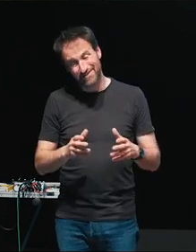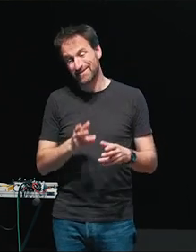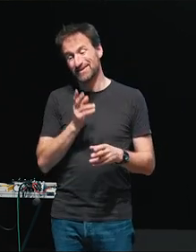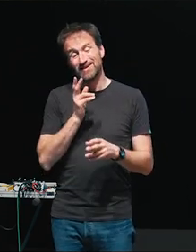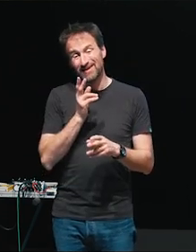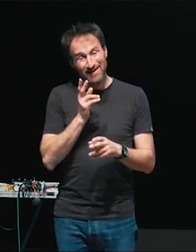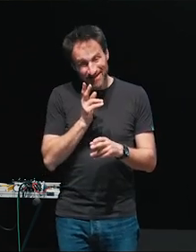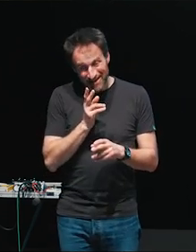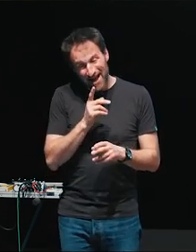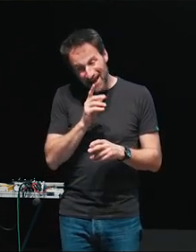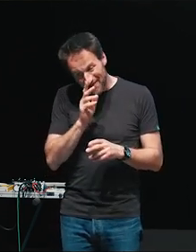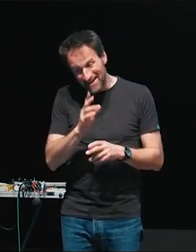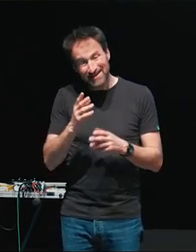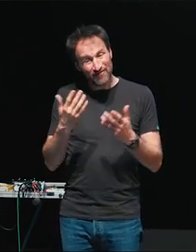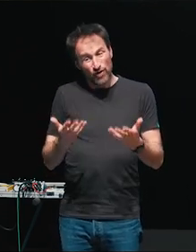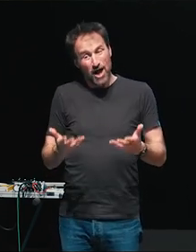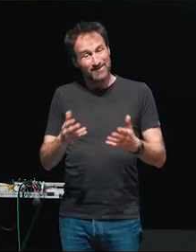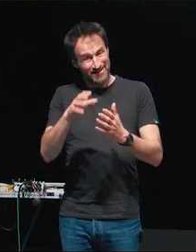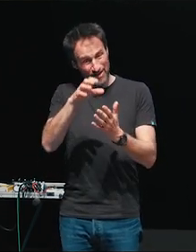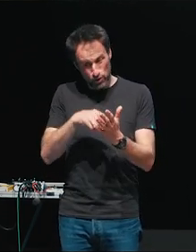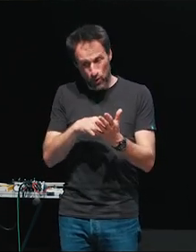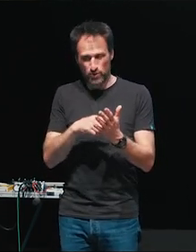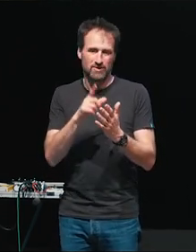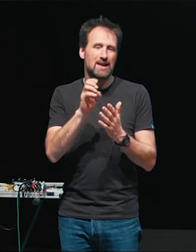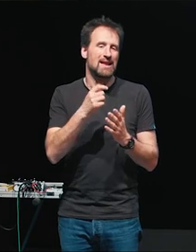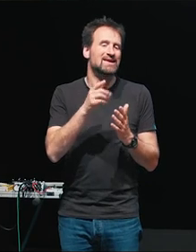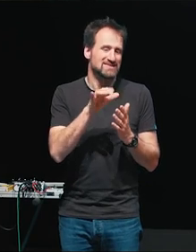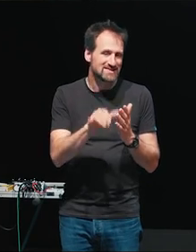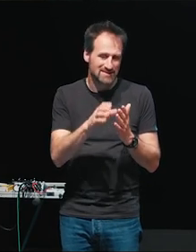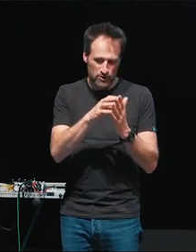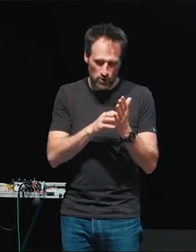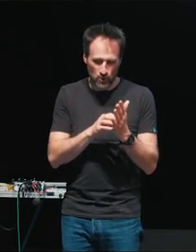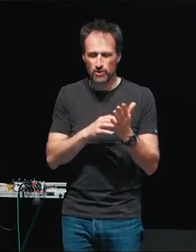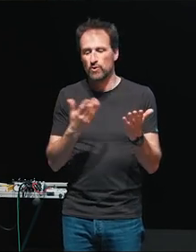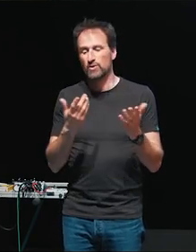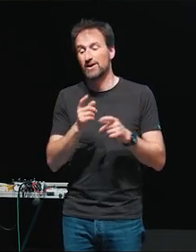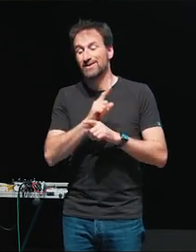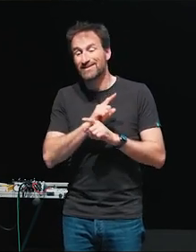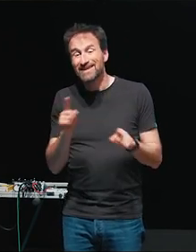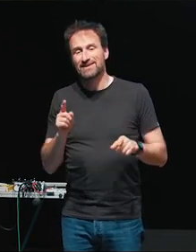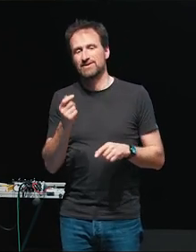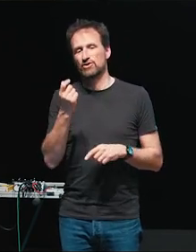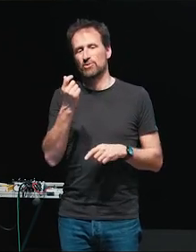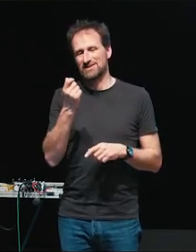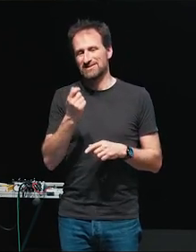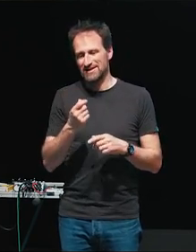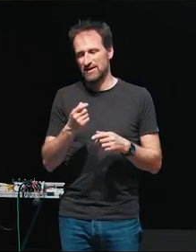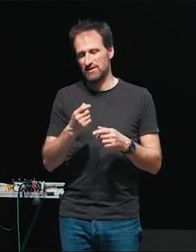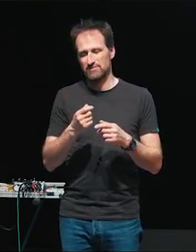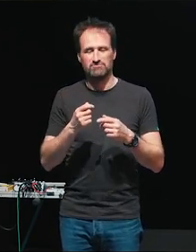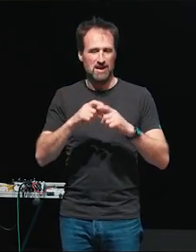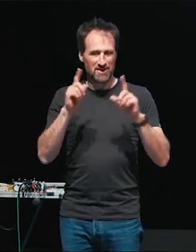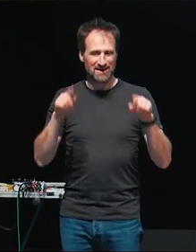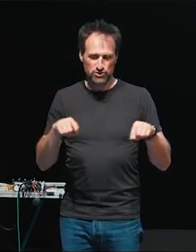for commercial applications, it's not recommended. But let's be honest here. Every single application starts out as a